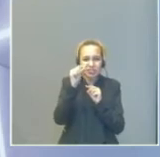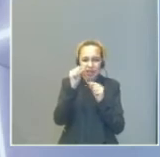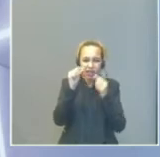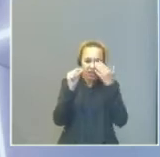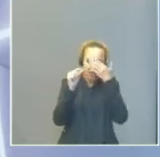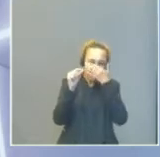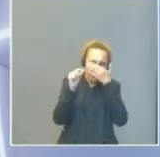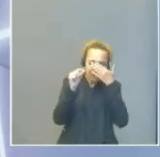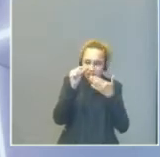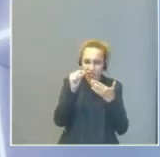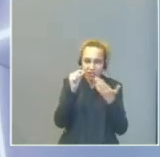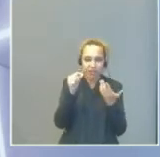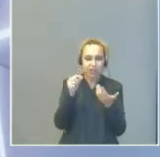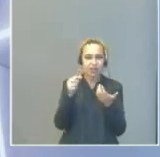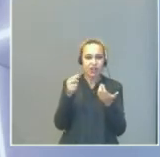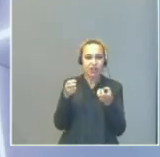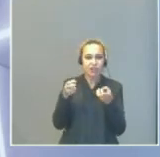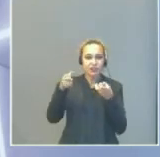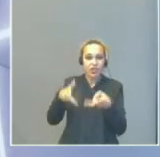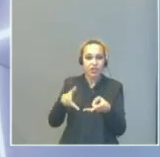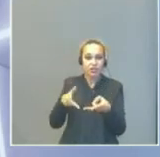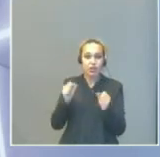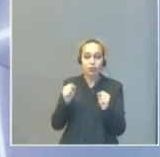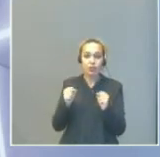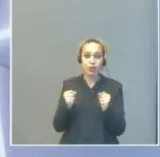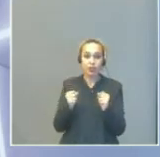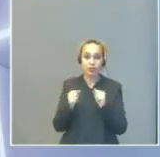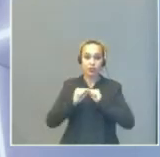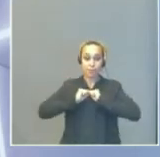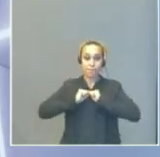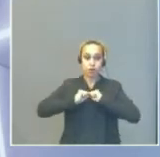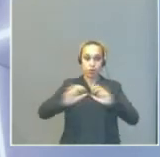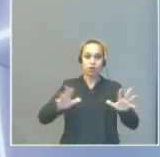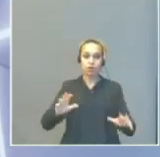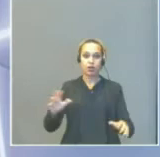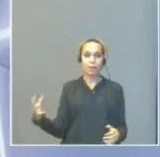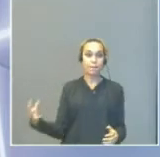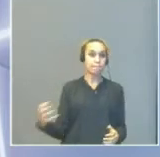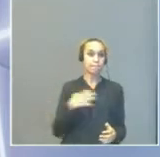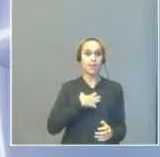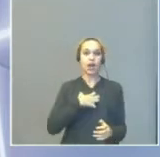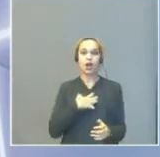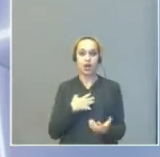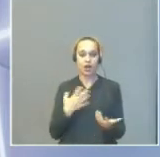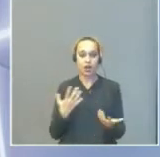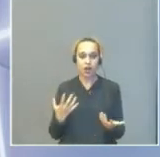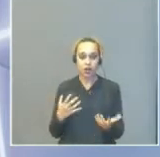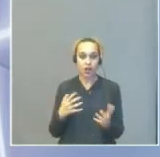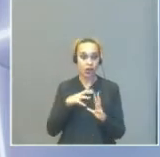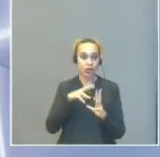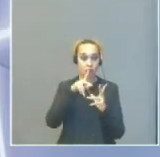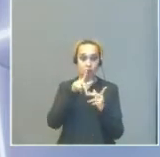entire economies. The world is uncertain. It's not just uncertain like we don't know it. The world is